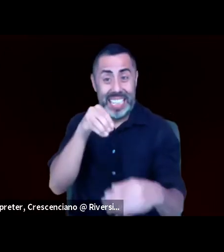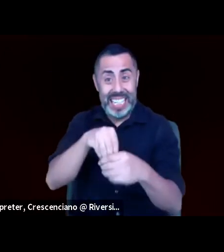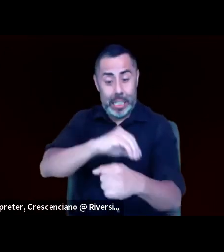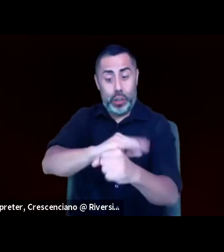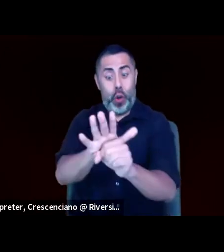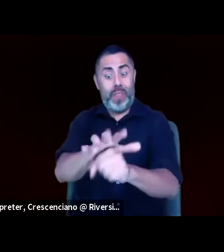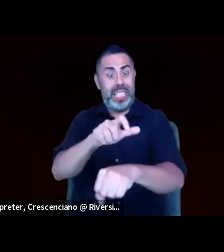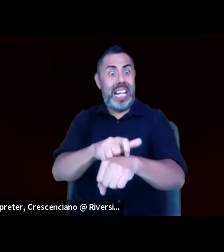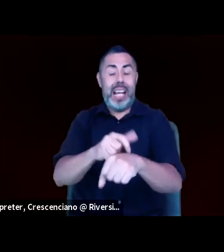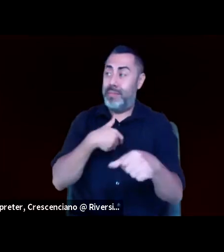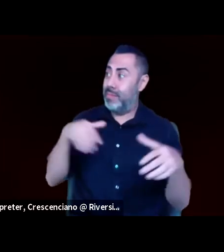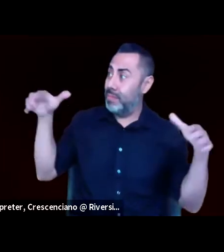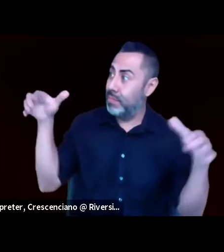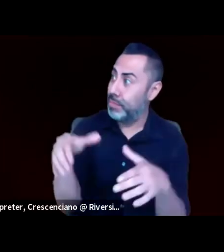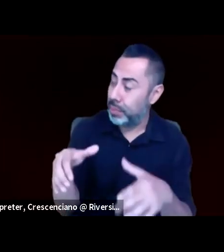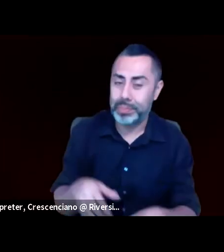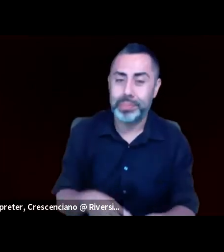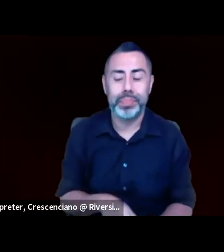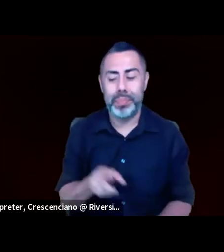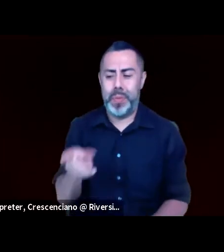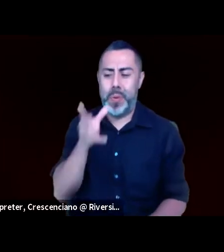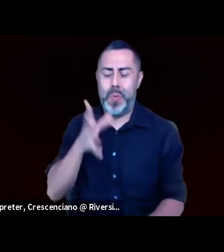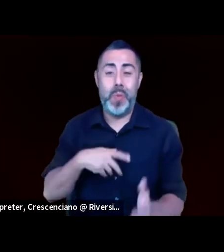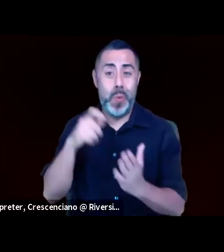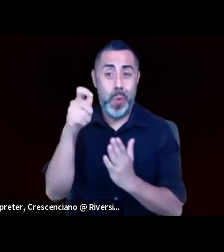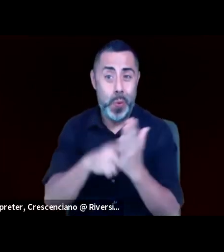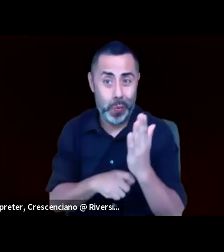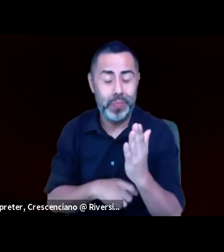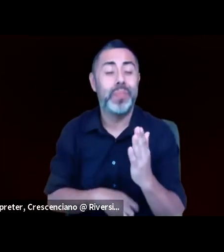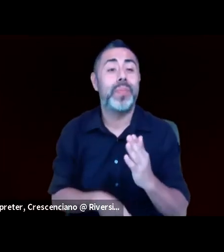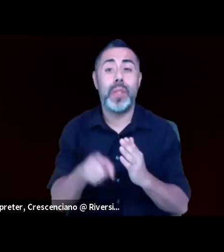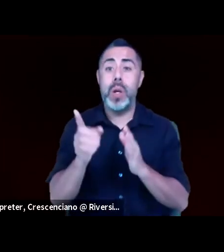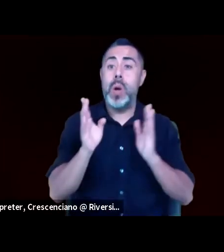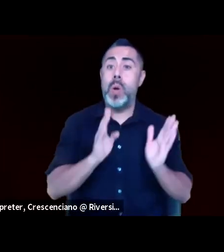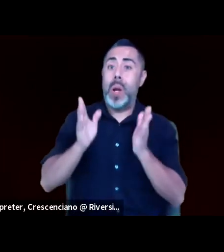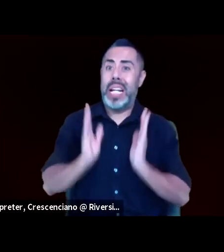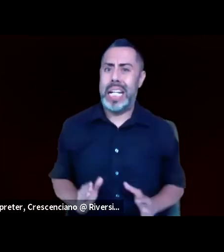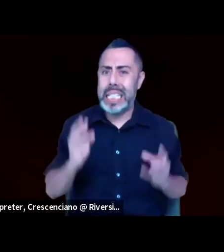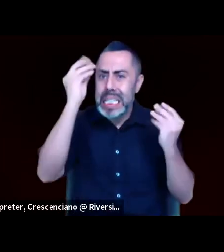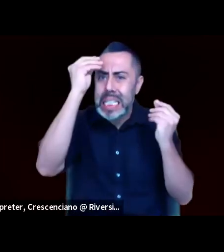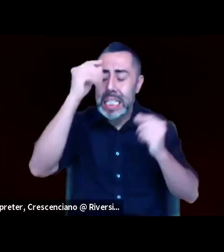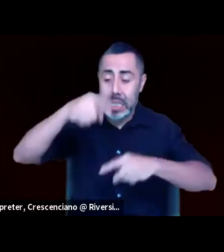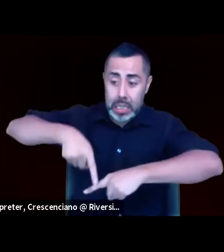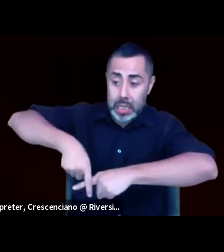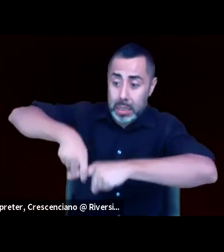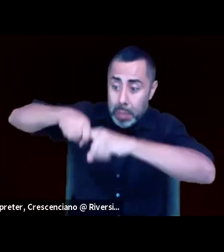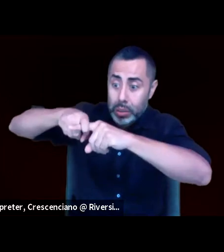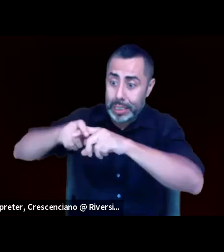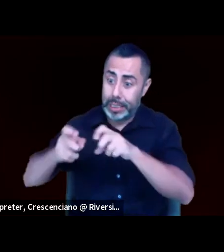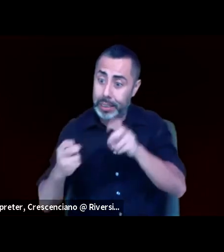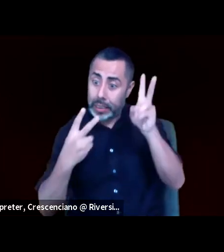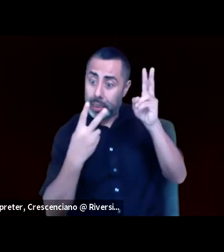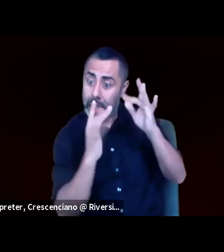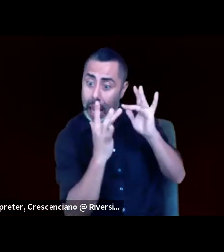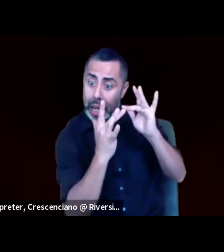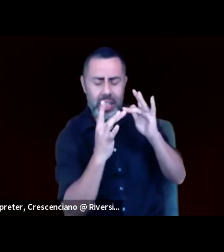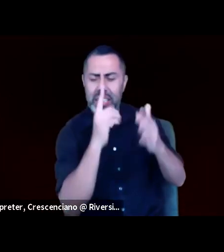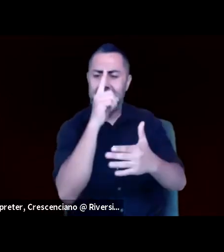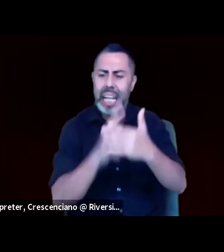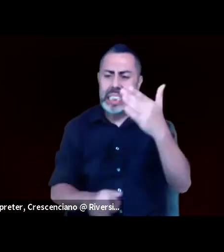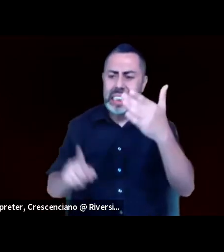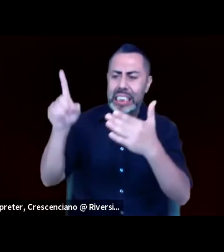practical questions organizers are facing, do we postpone, migrate online, cancel altogether,